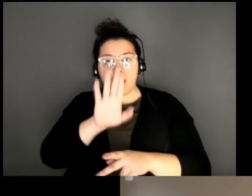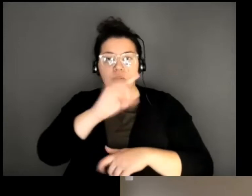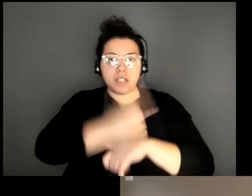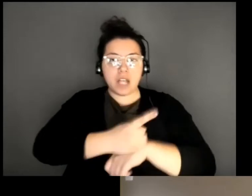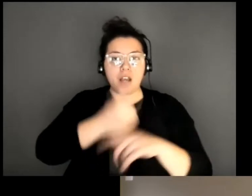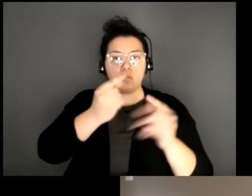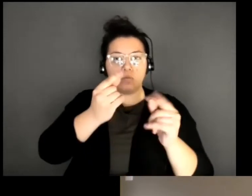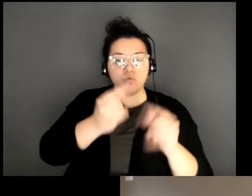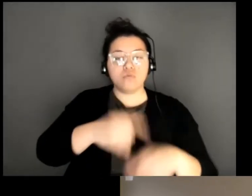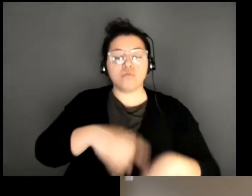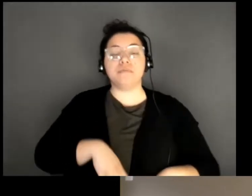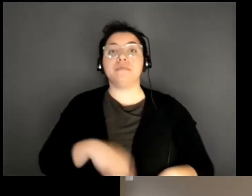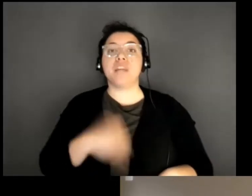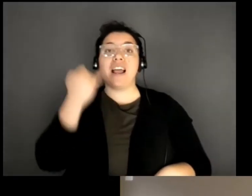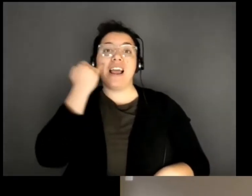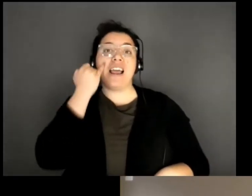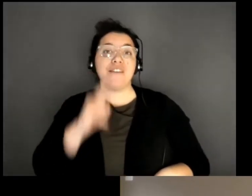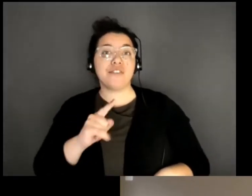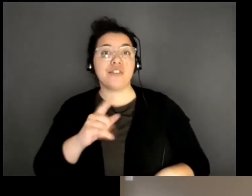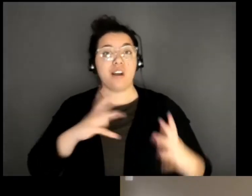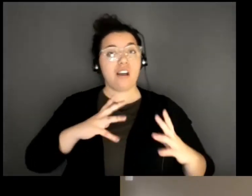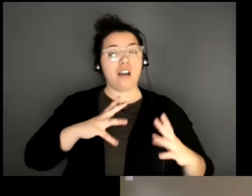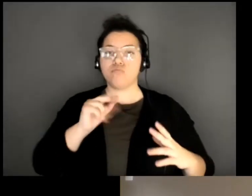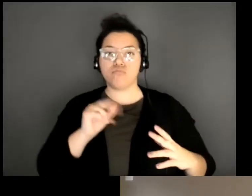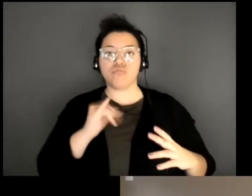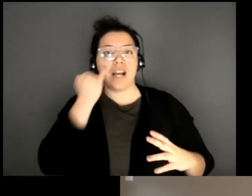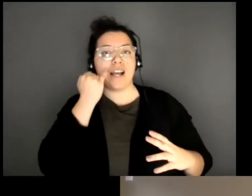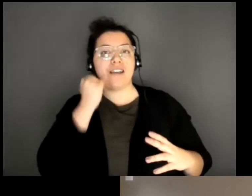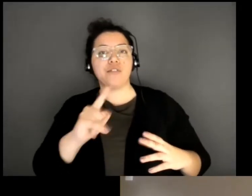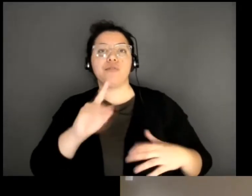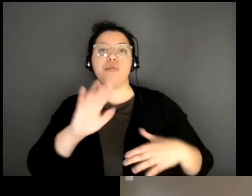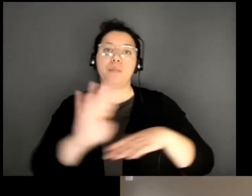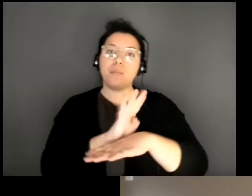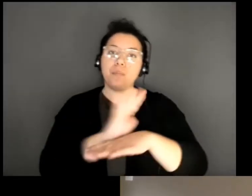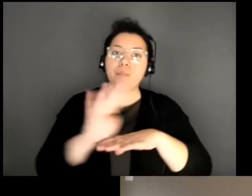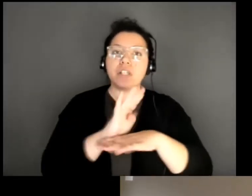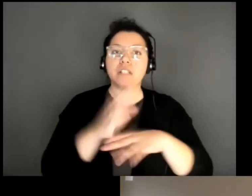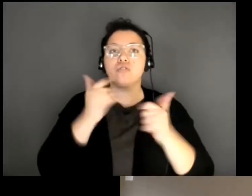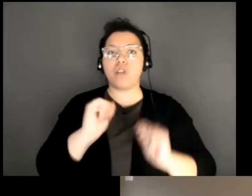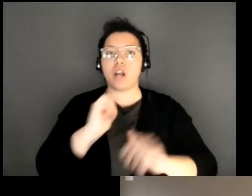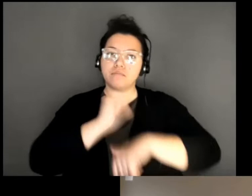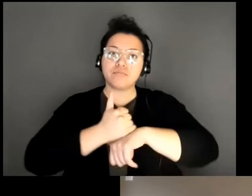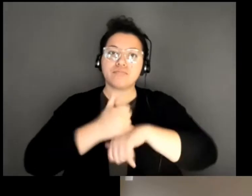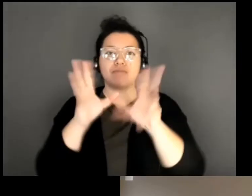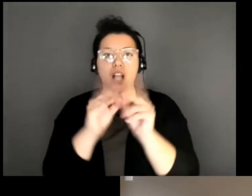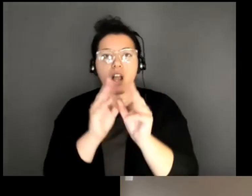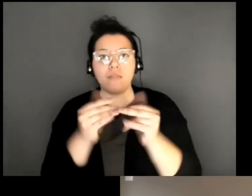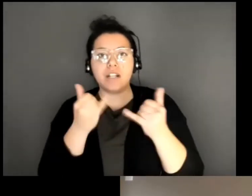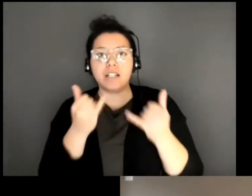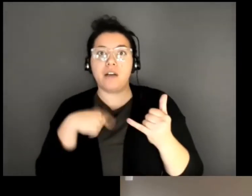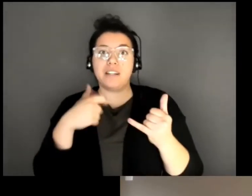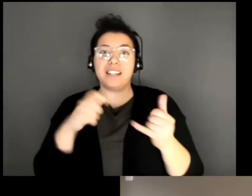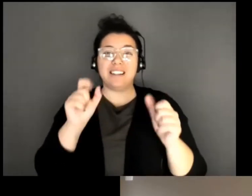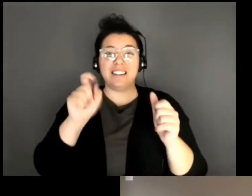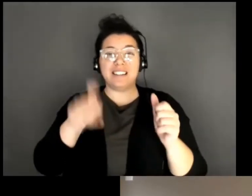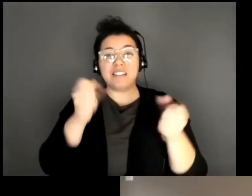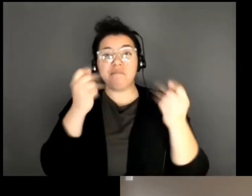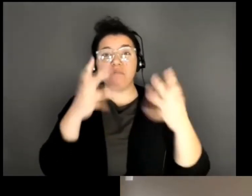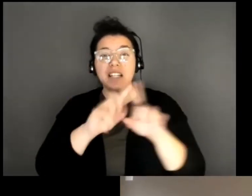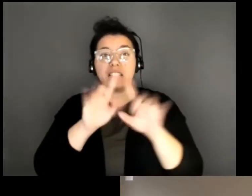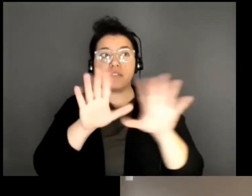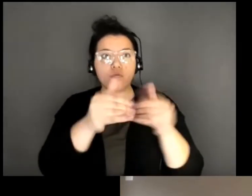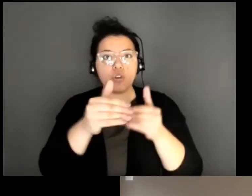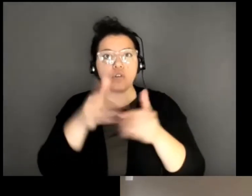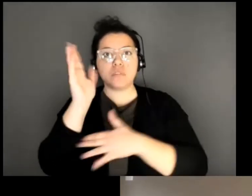meeting and you're talking with a sales manager about all of the different food and beverage and the events and the room blocks, I'm the guy on the other side that